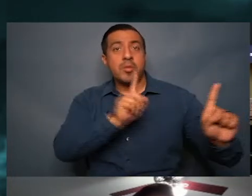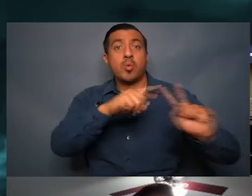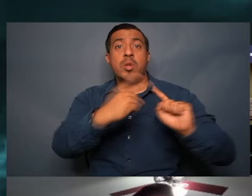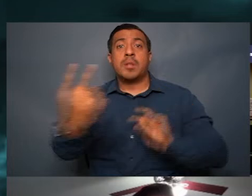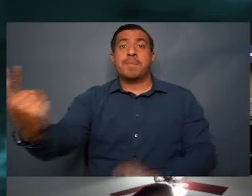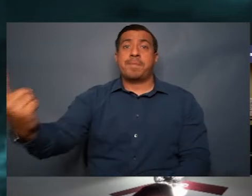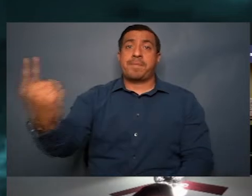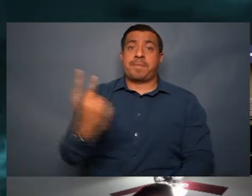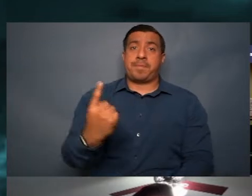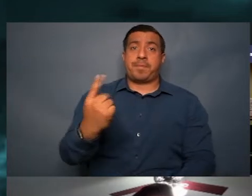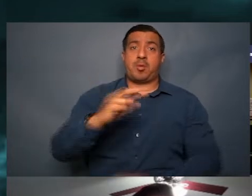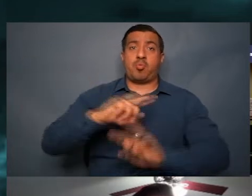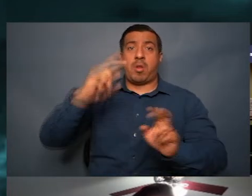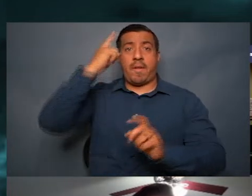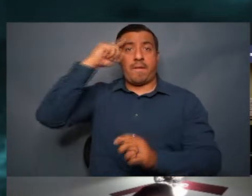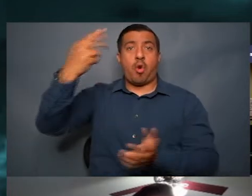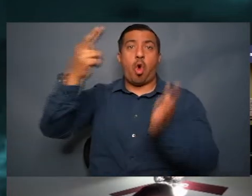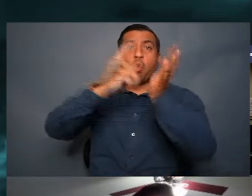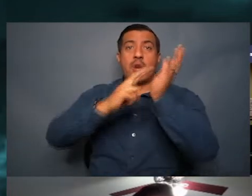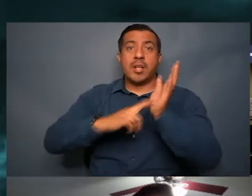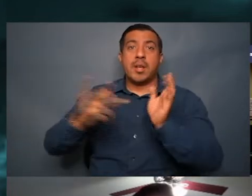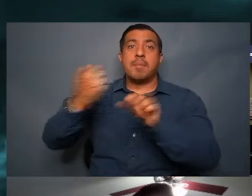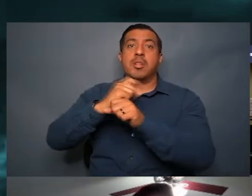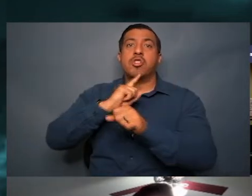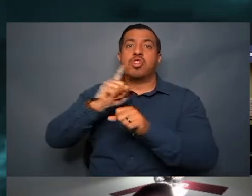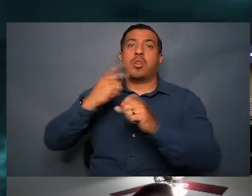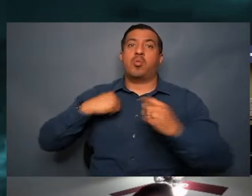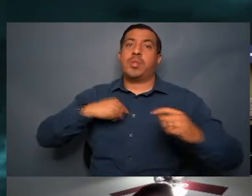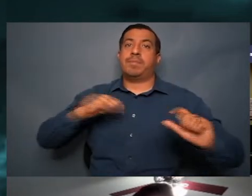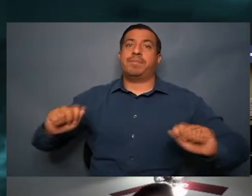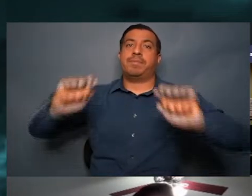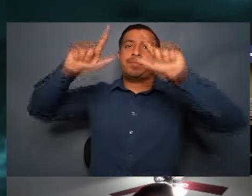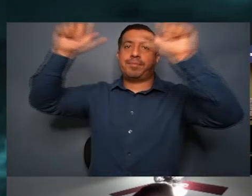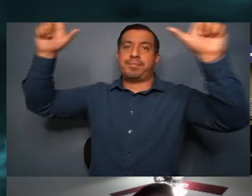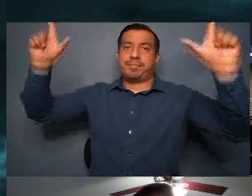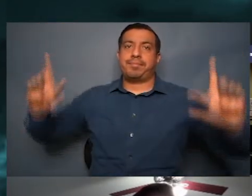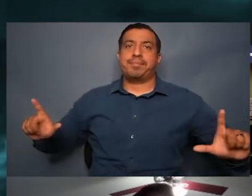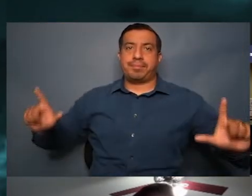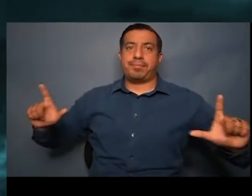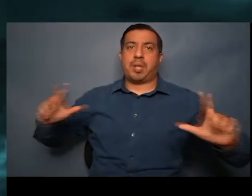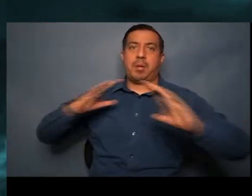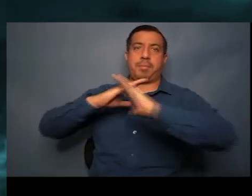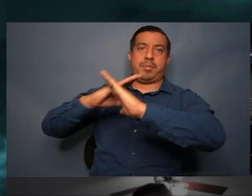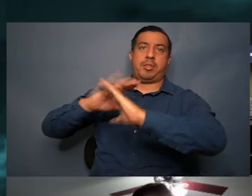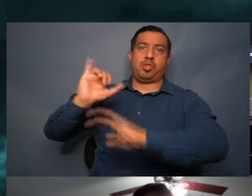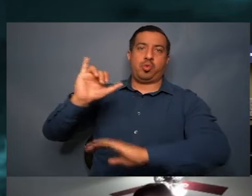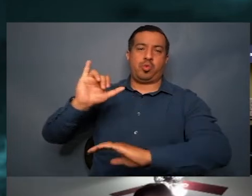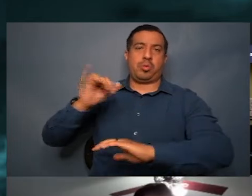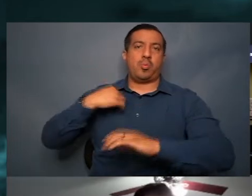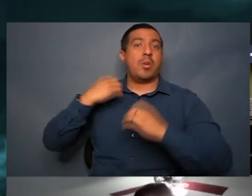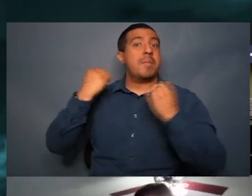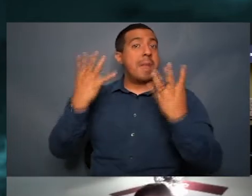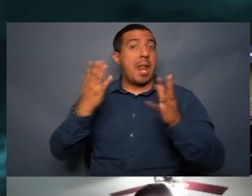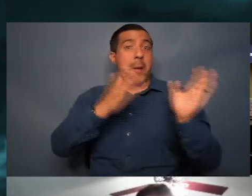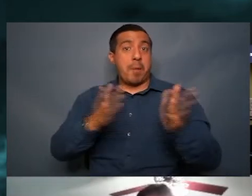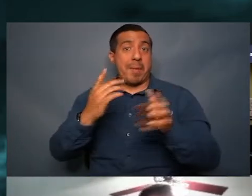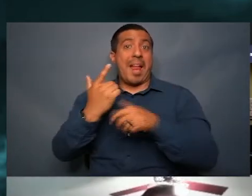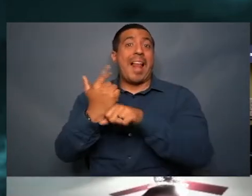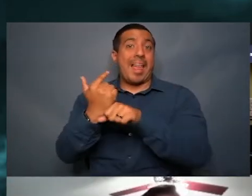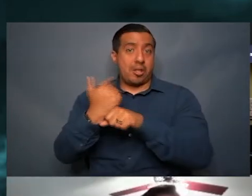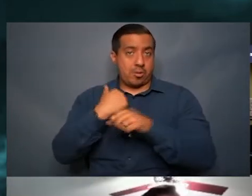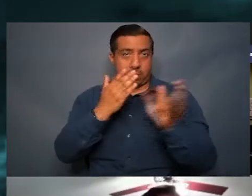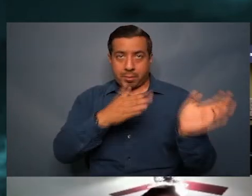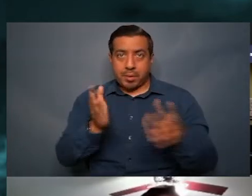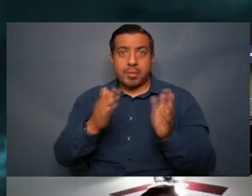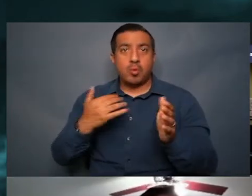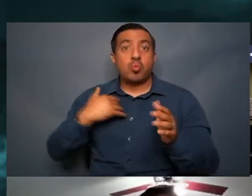counter to register, having sneeze guards available as well. So we did a lot prep last year. We also got